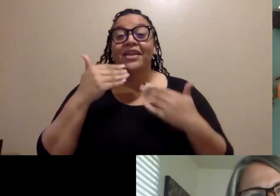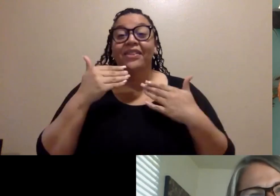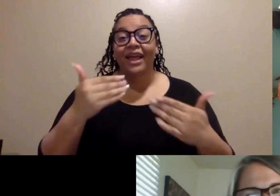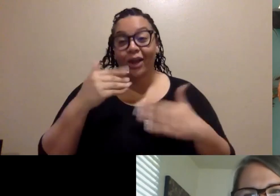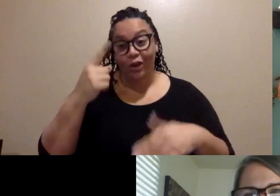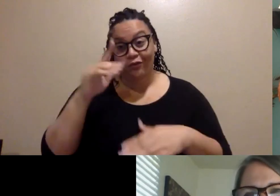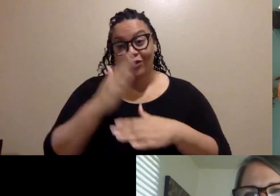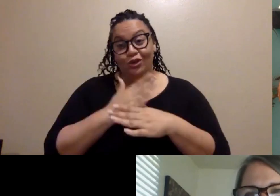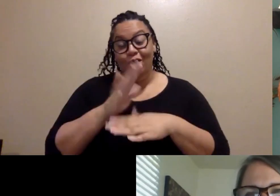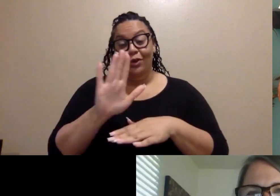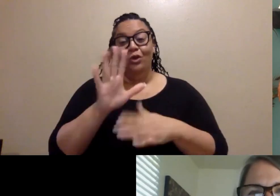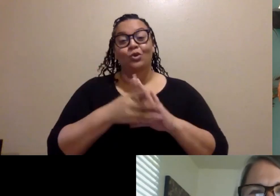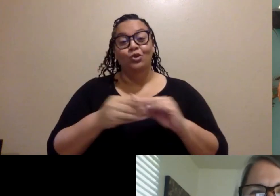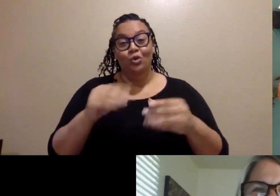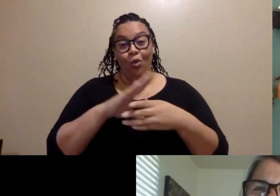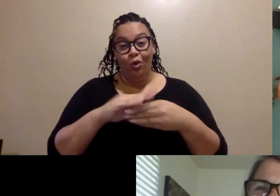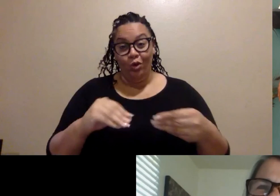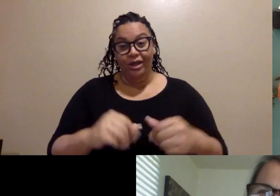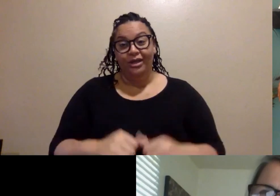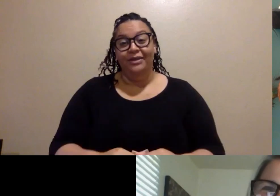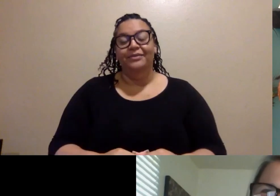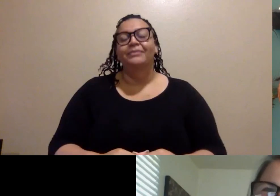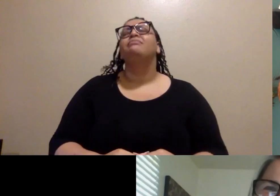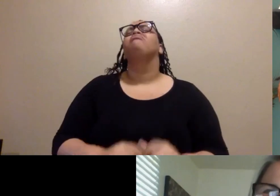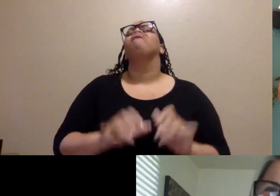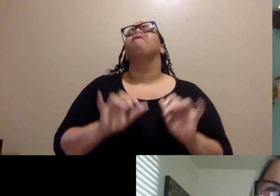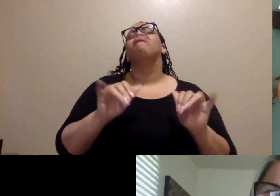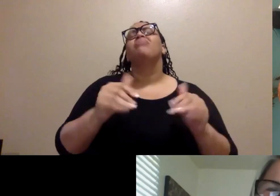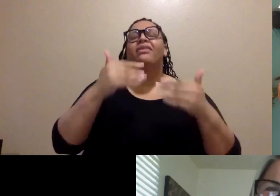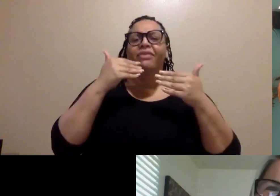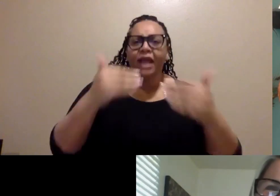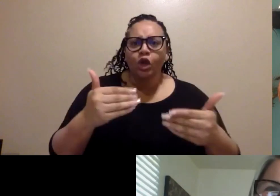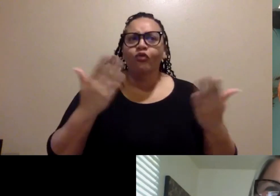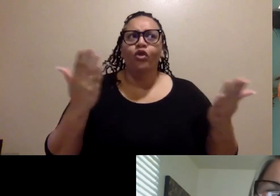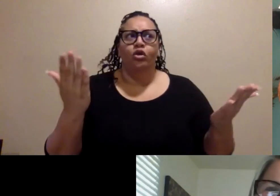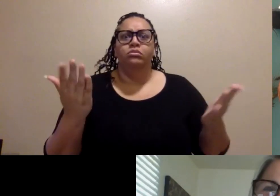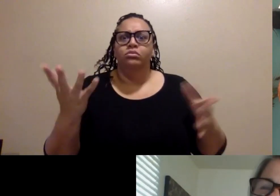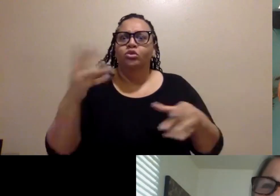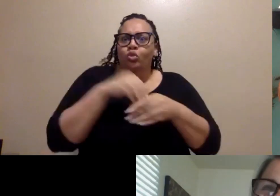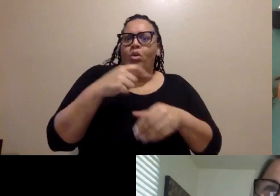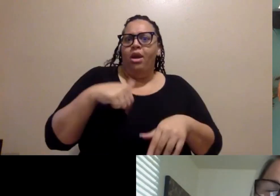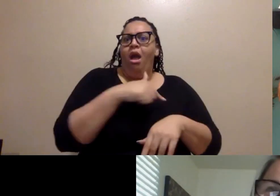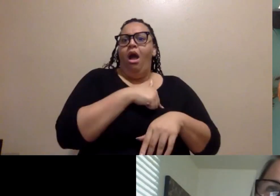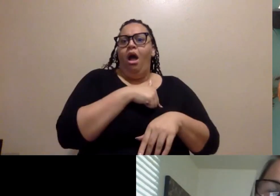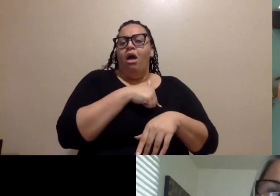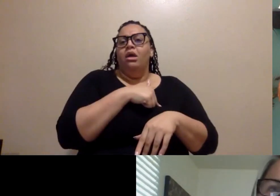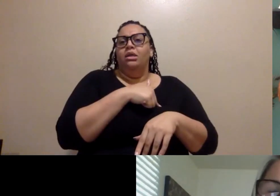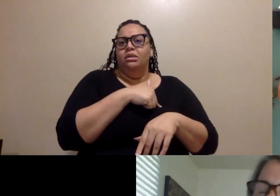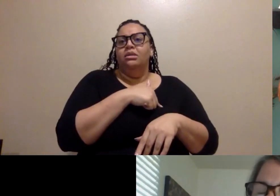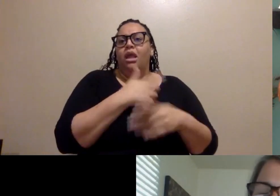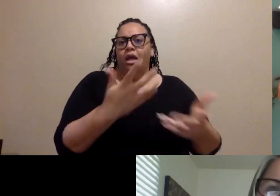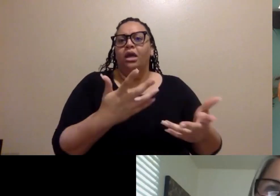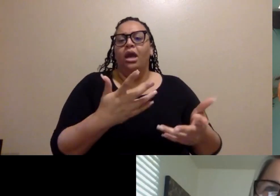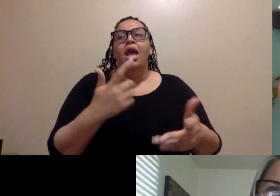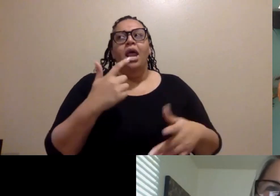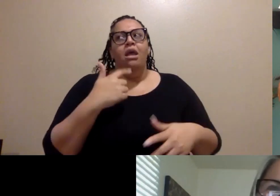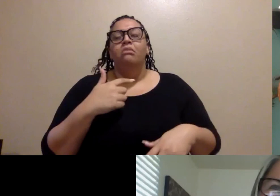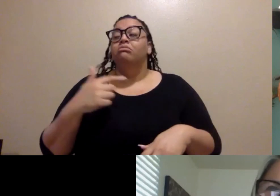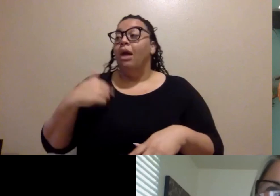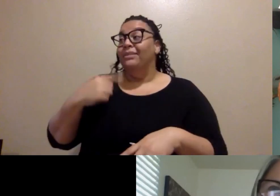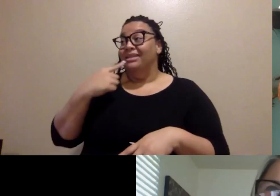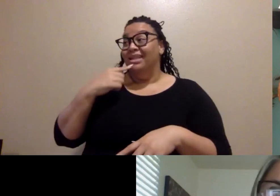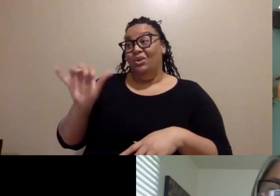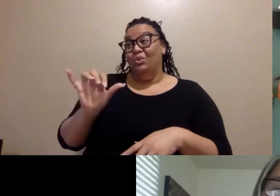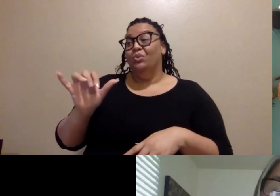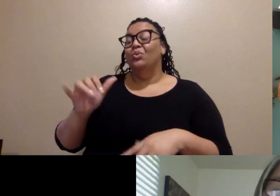Judith. Thank you for being here and for listening. I'm going to echo that. That was really generous of you. And I really appreciate